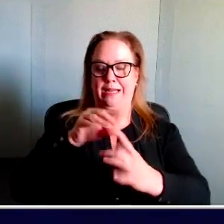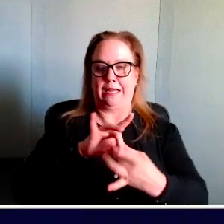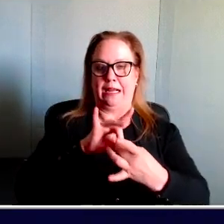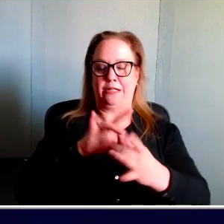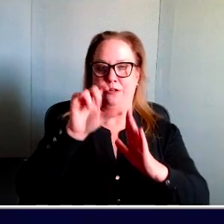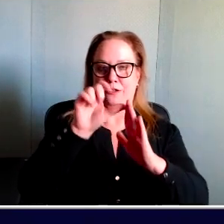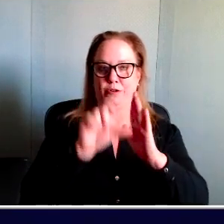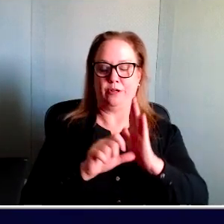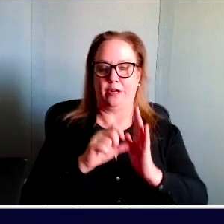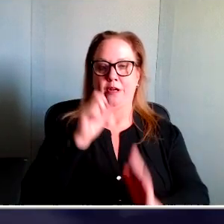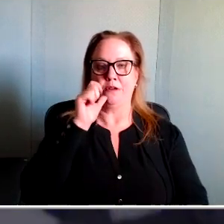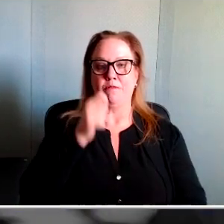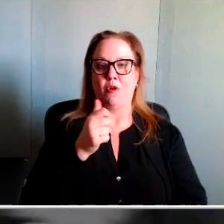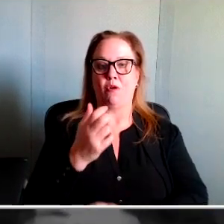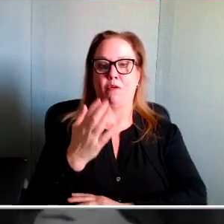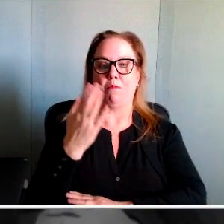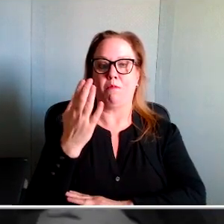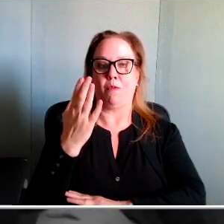morning at 10 a.m.